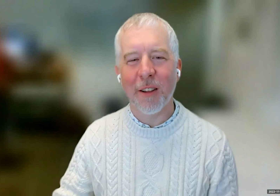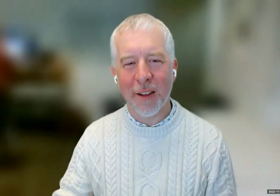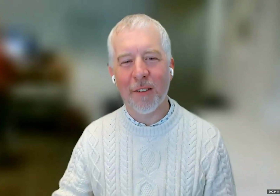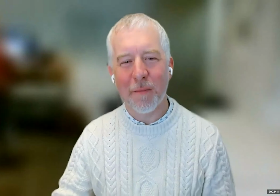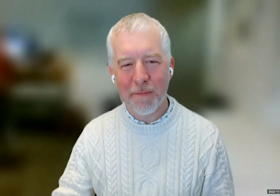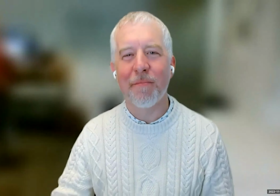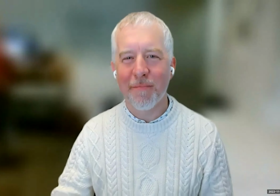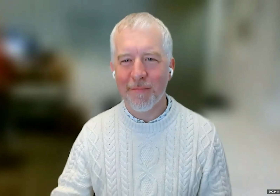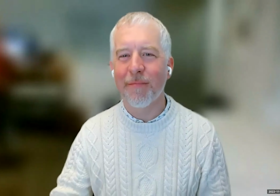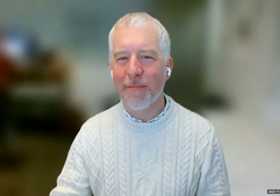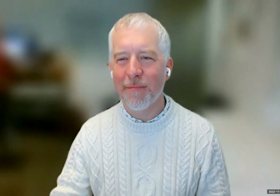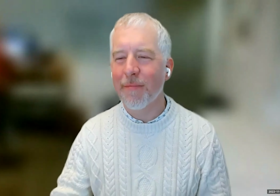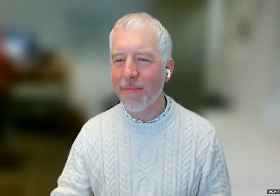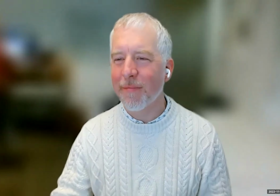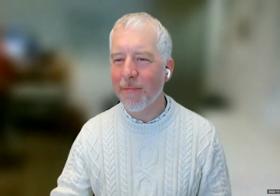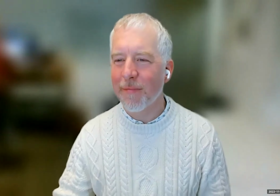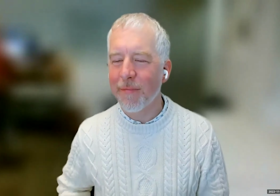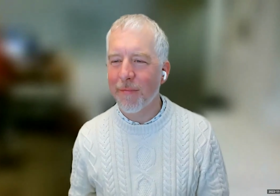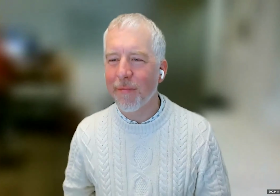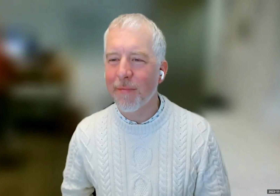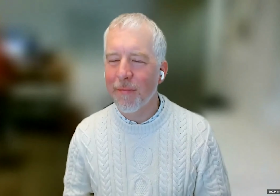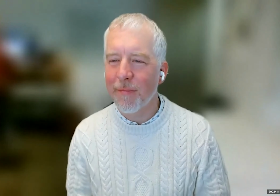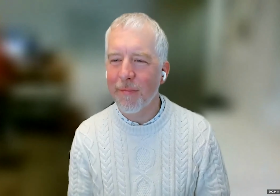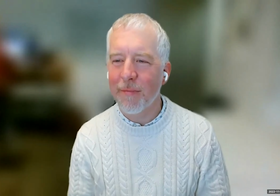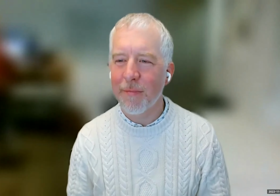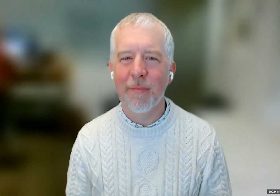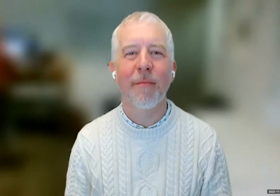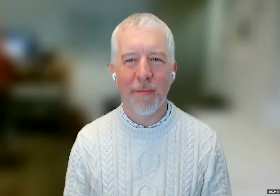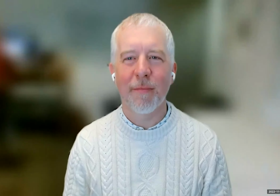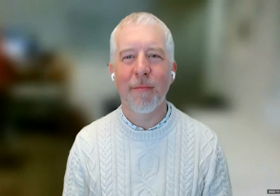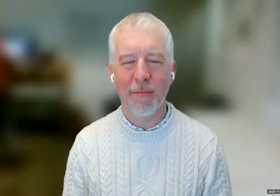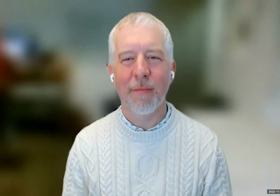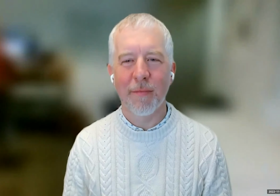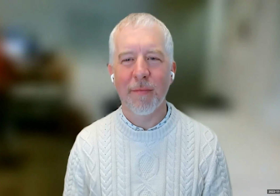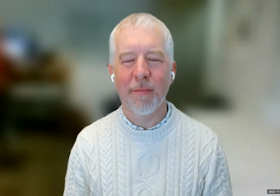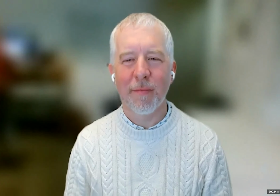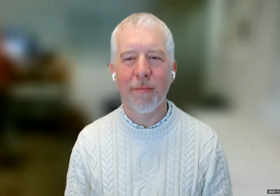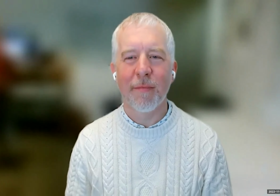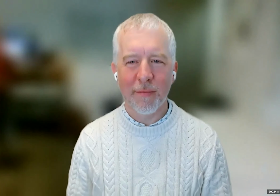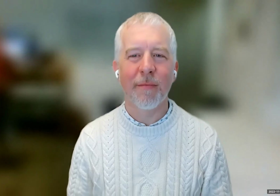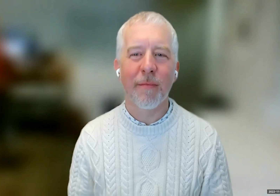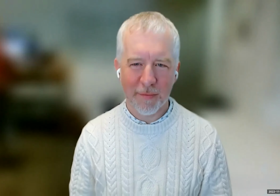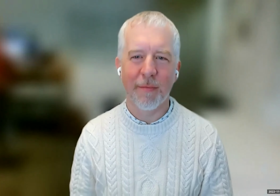interesting things. Yeah, it's a fantastic tool. We use it a lot also here at TTS.